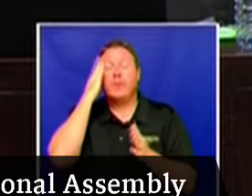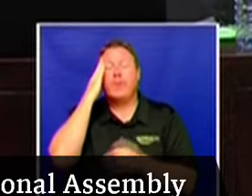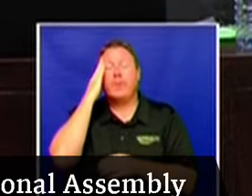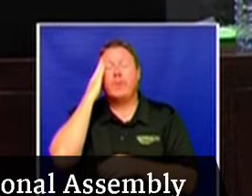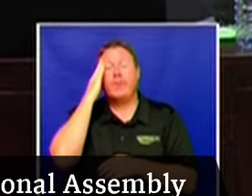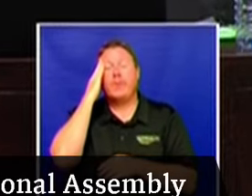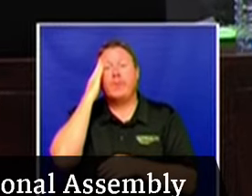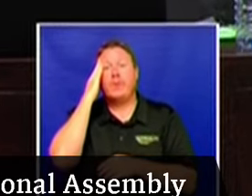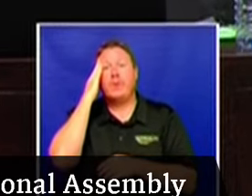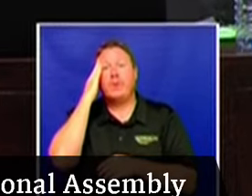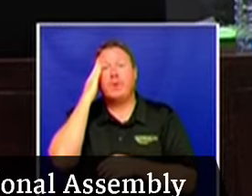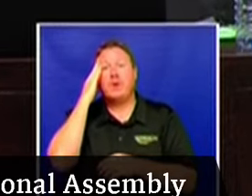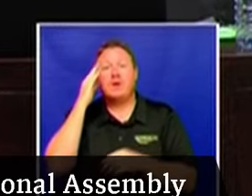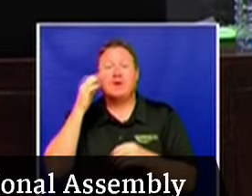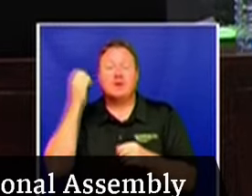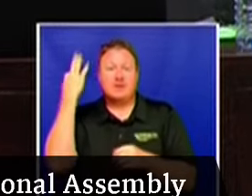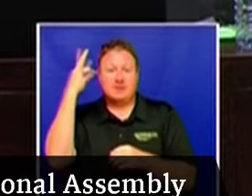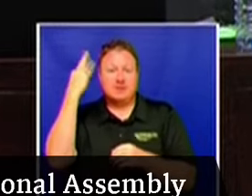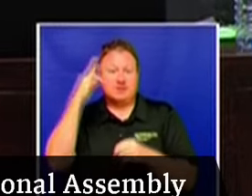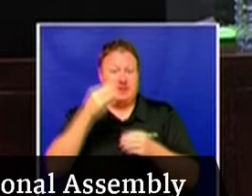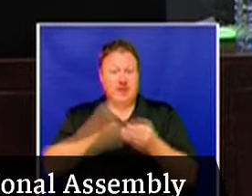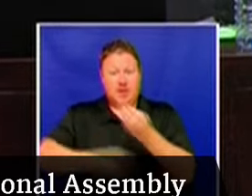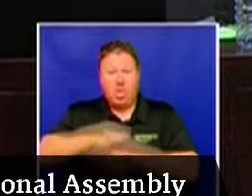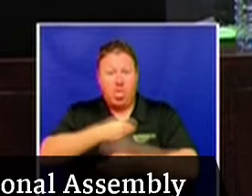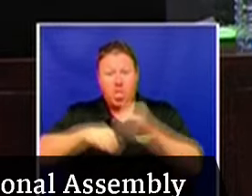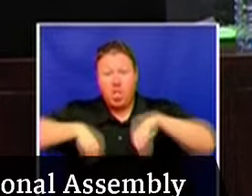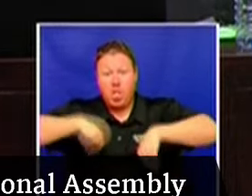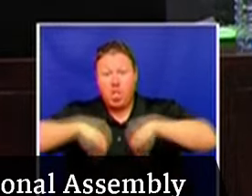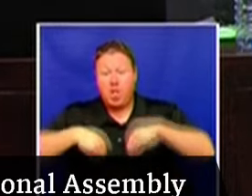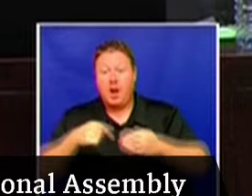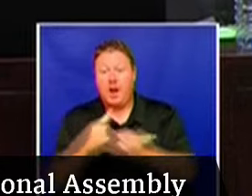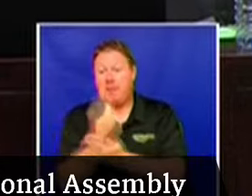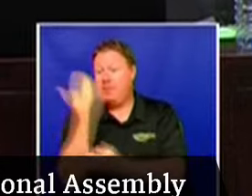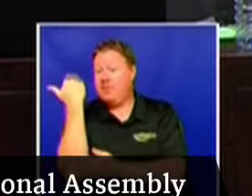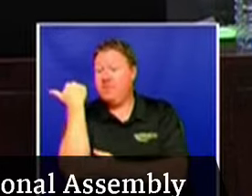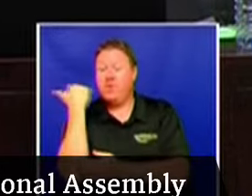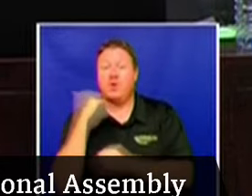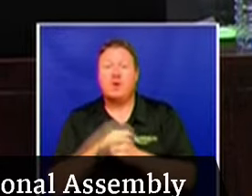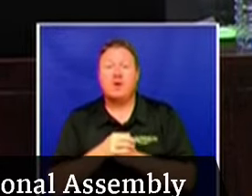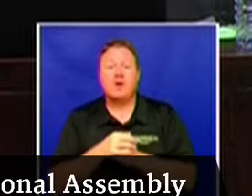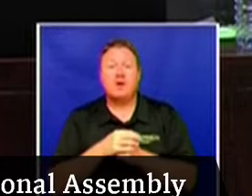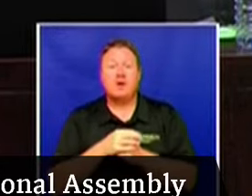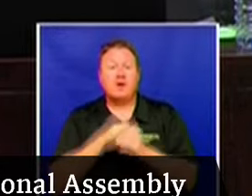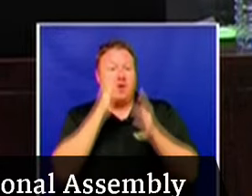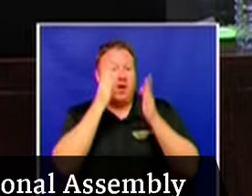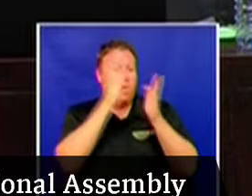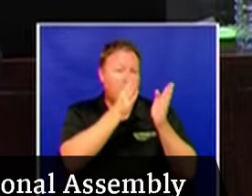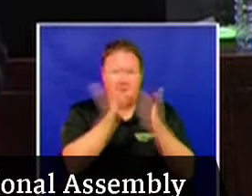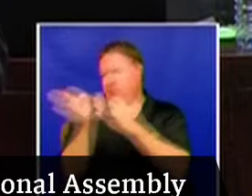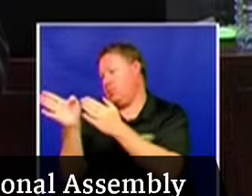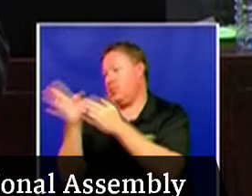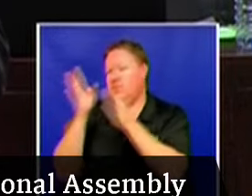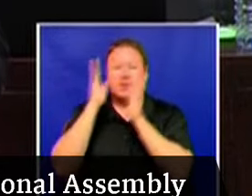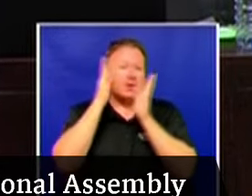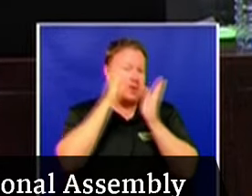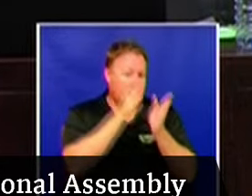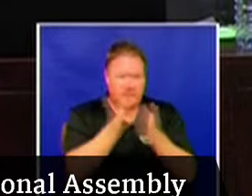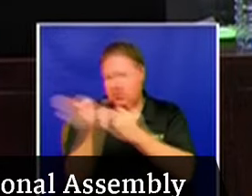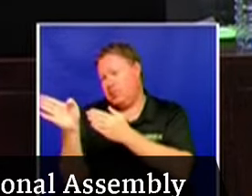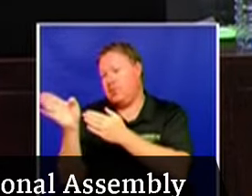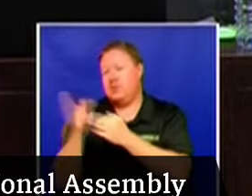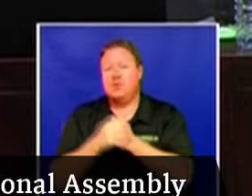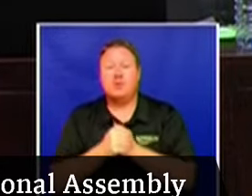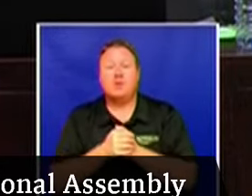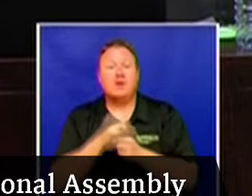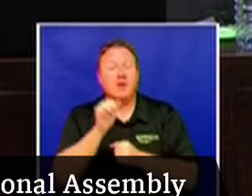under state capture, their attention had been diverted and they had been